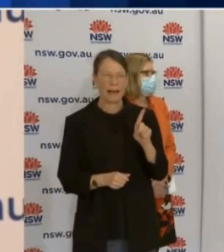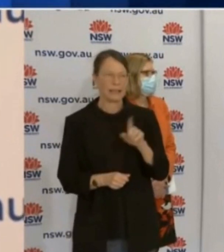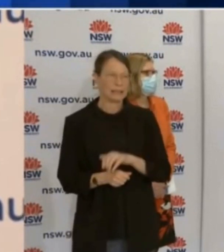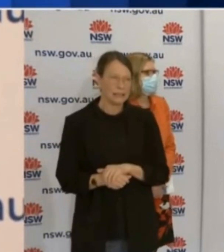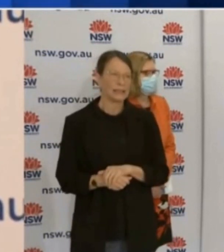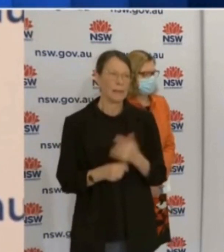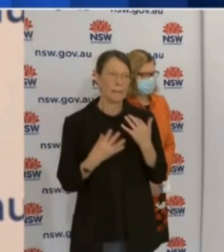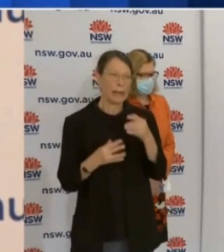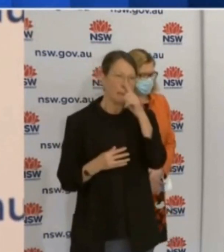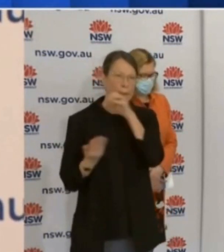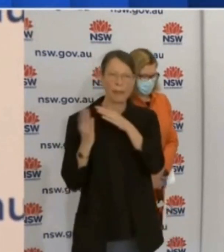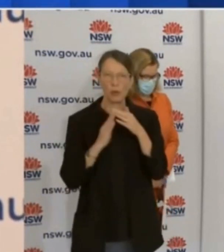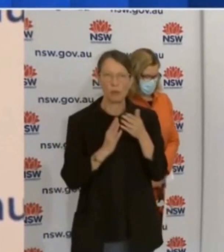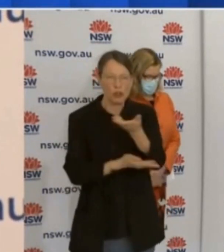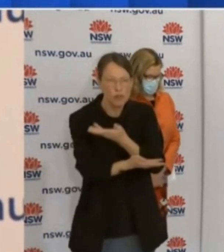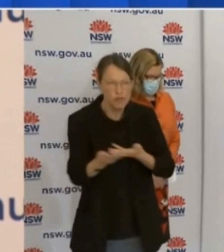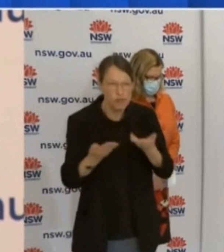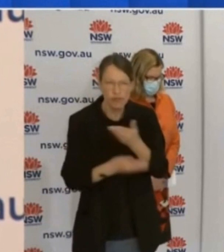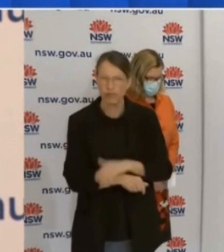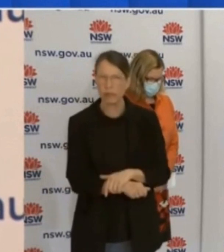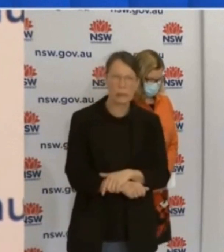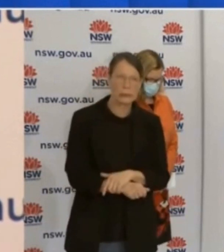the community about mandatory